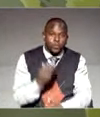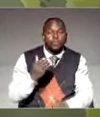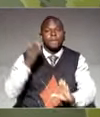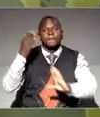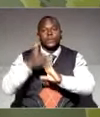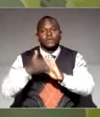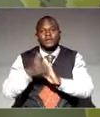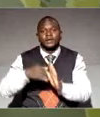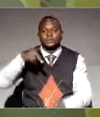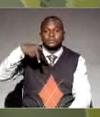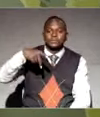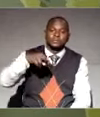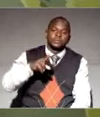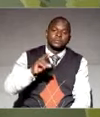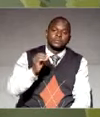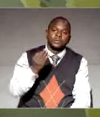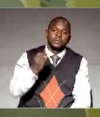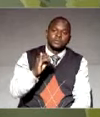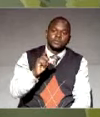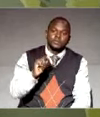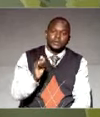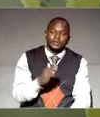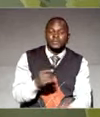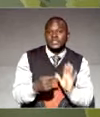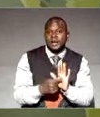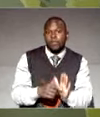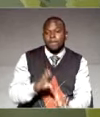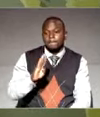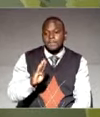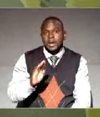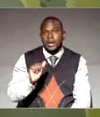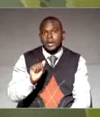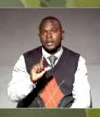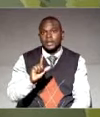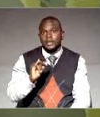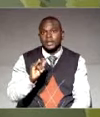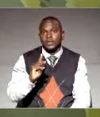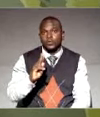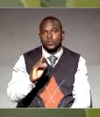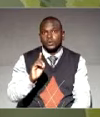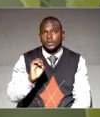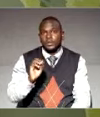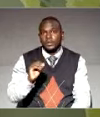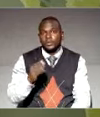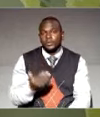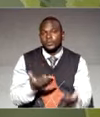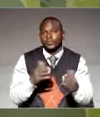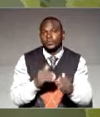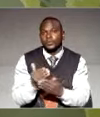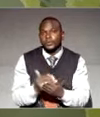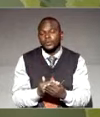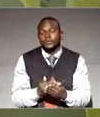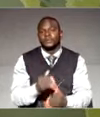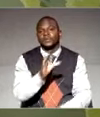of martyrs. Joseph Mukasa Balikudembe was the first martyr who died because of his